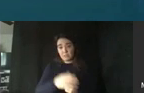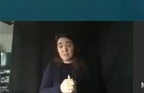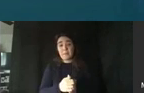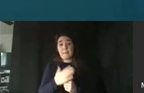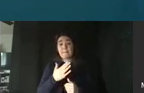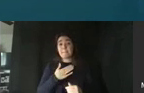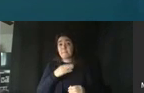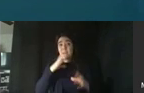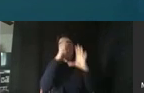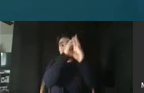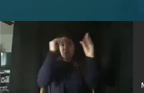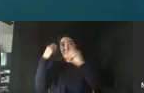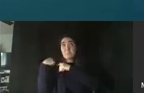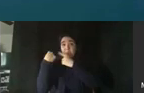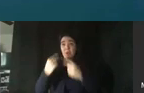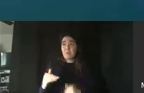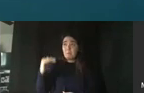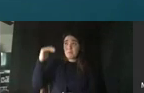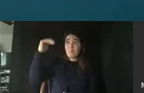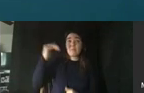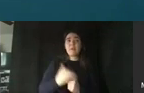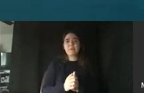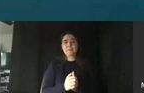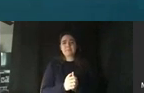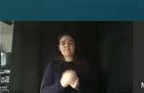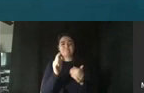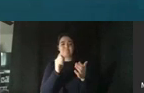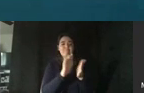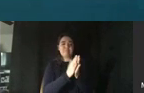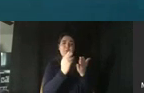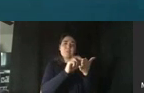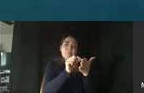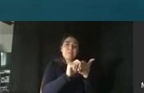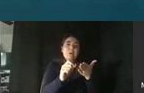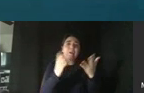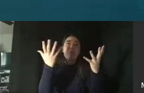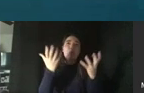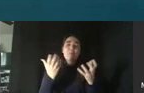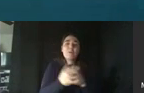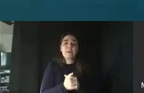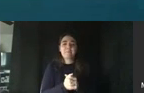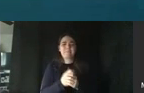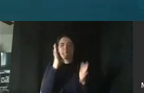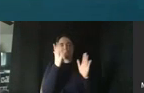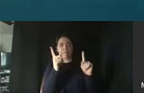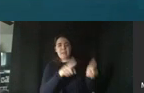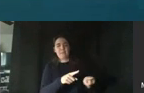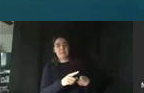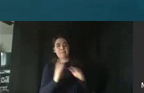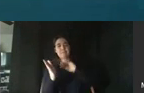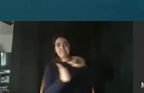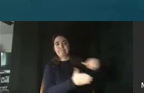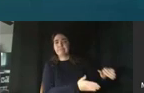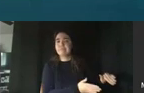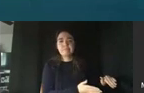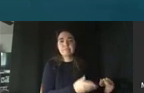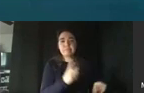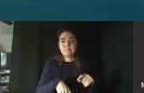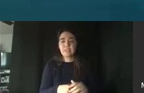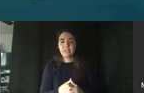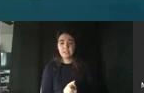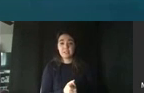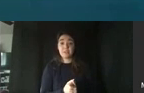but I remember thinking at one point, this will never happen. I could put that dream and say that I can't do it anymore.